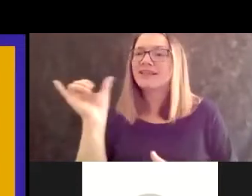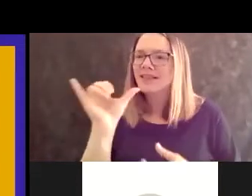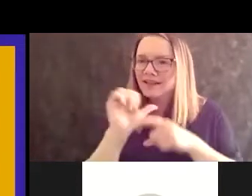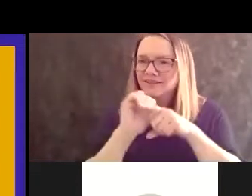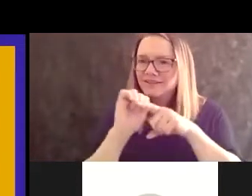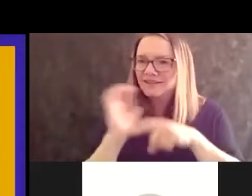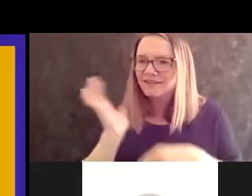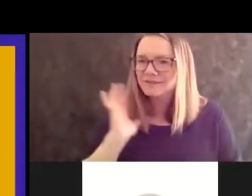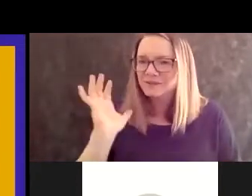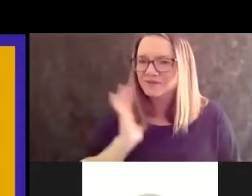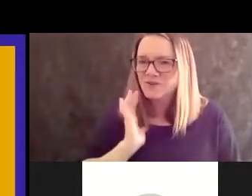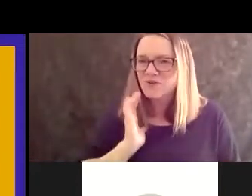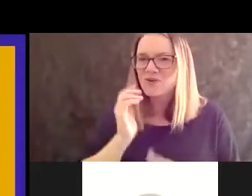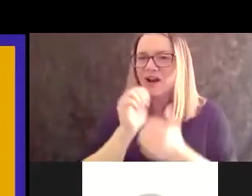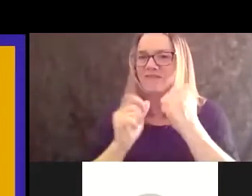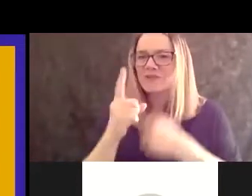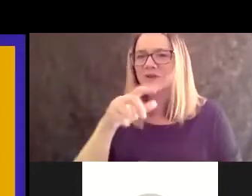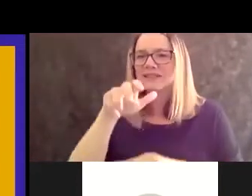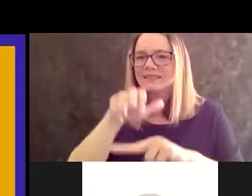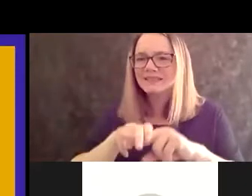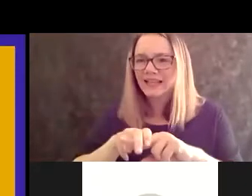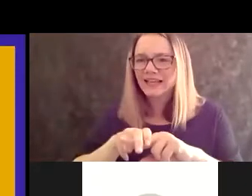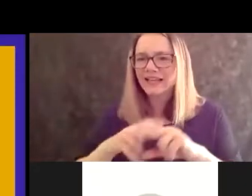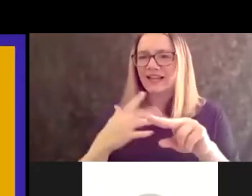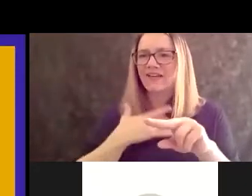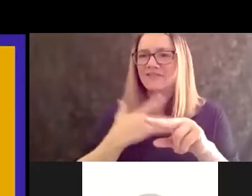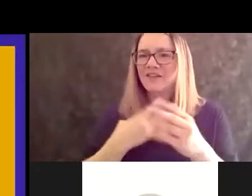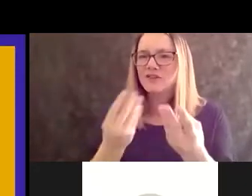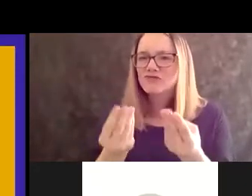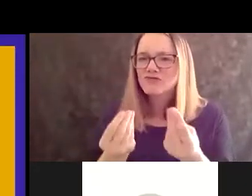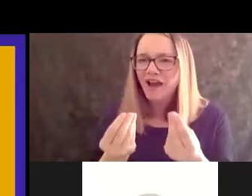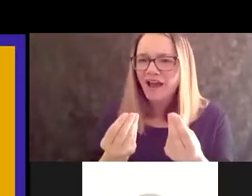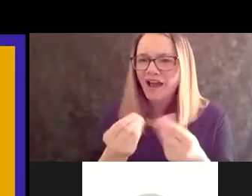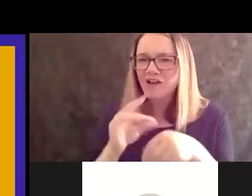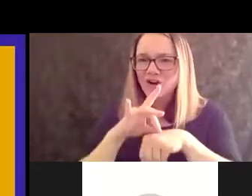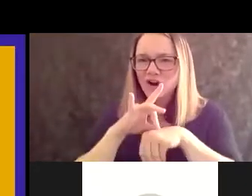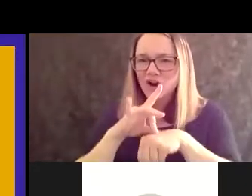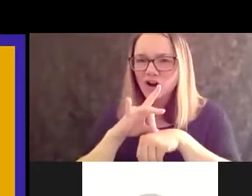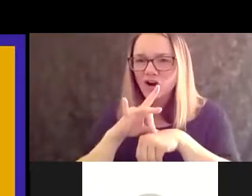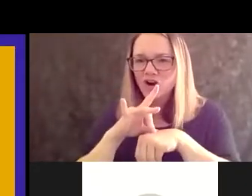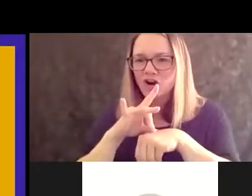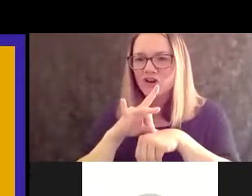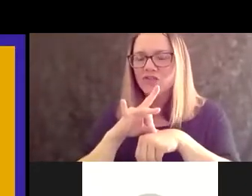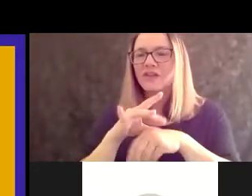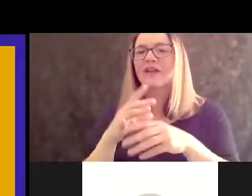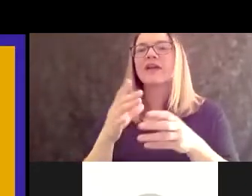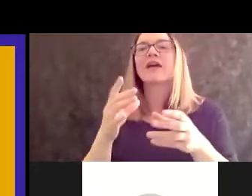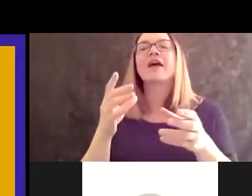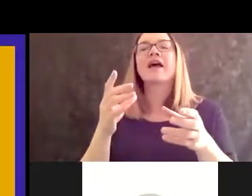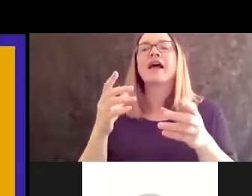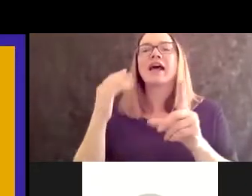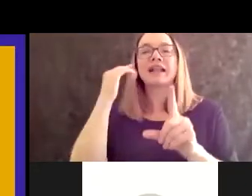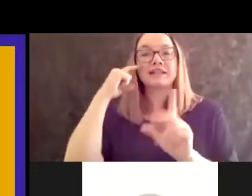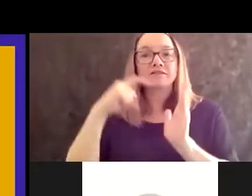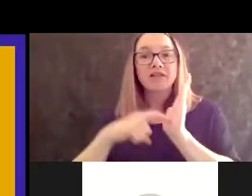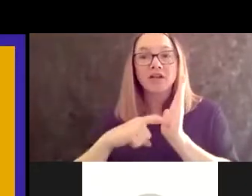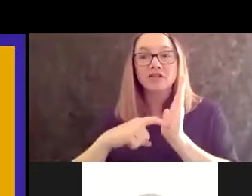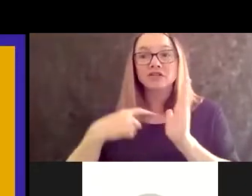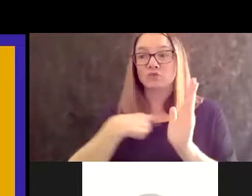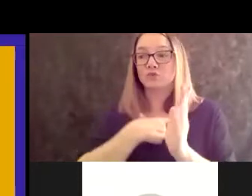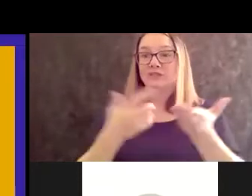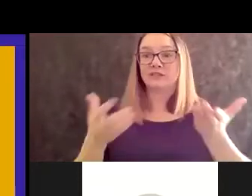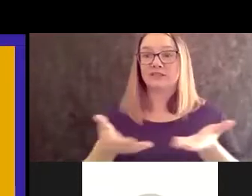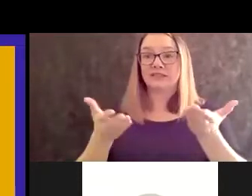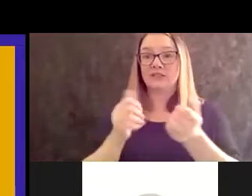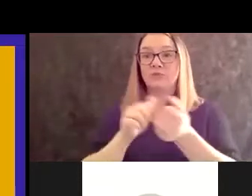everyone just kind of sit and feel the ground and feel the earth and acknowledge the presence that we share with others.